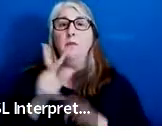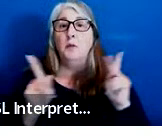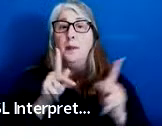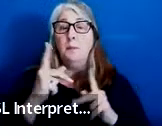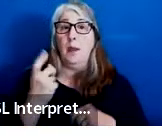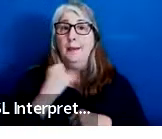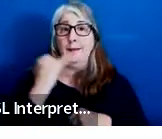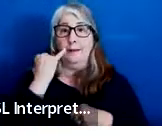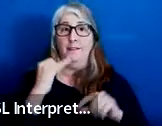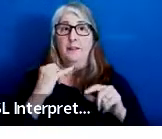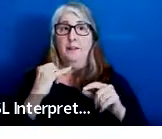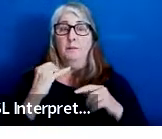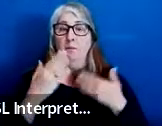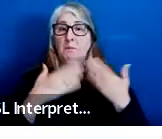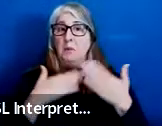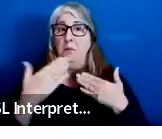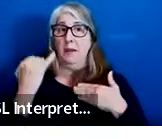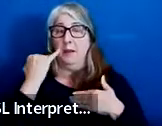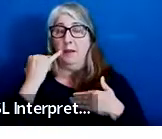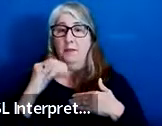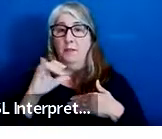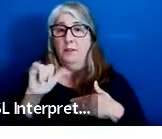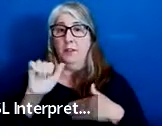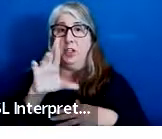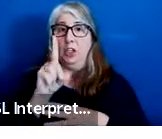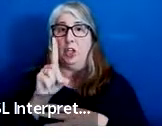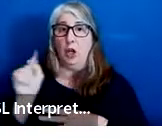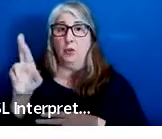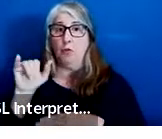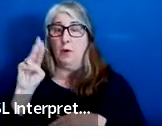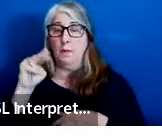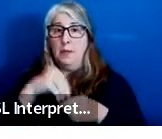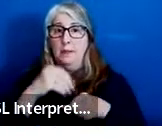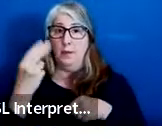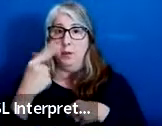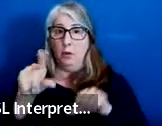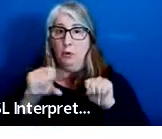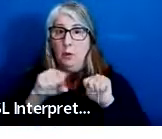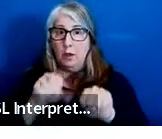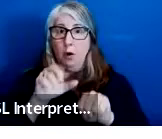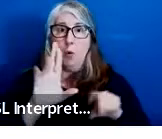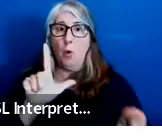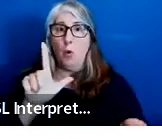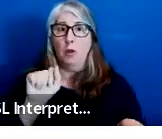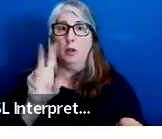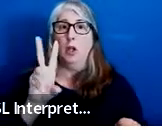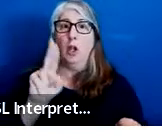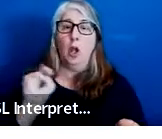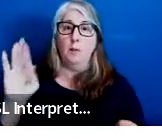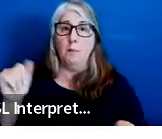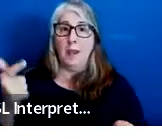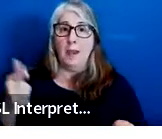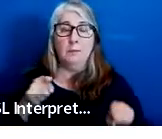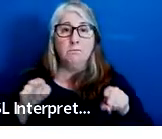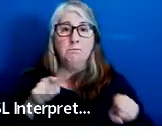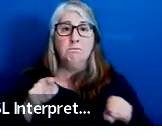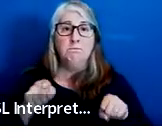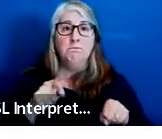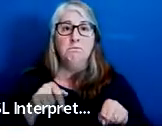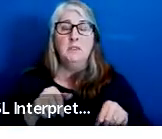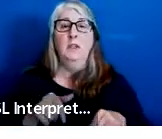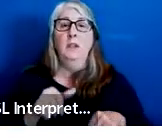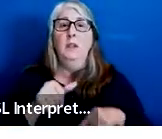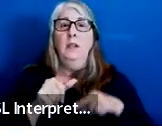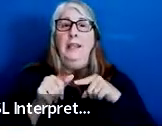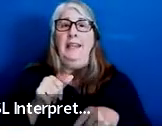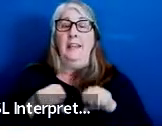your yard trim in the compost cart or in a lawn bag. The difference is you don't need a bag for the ones that are in